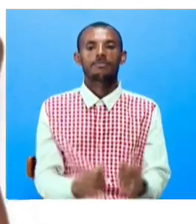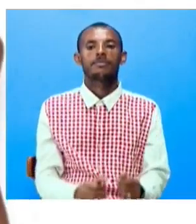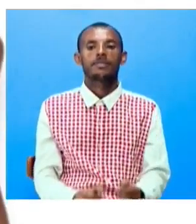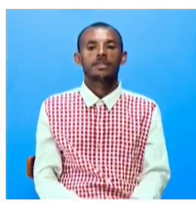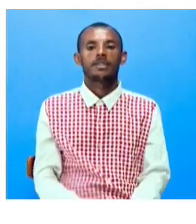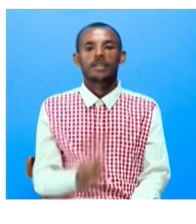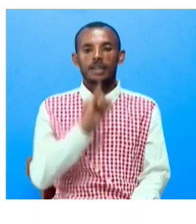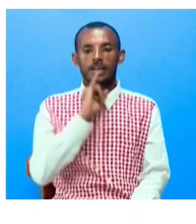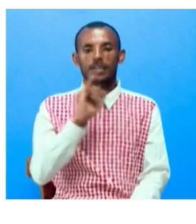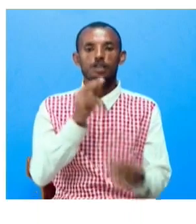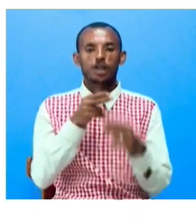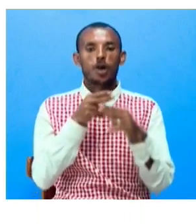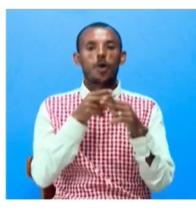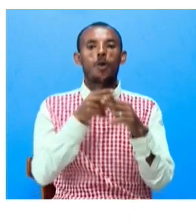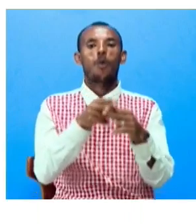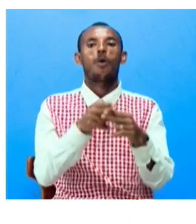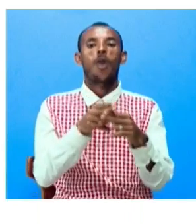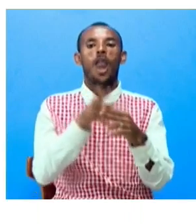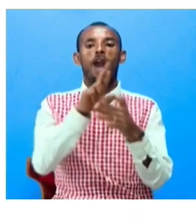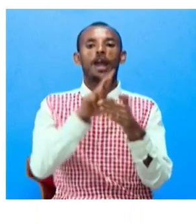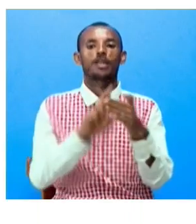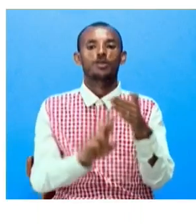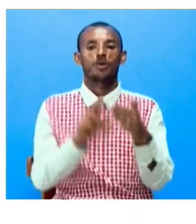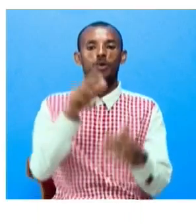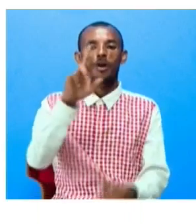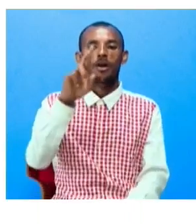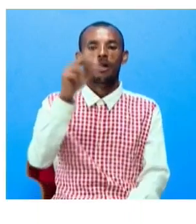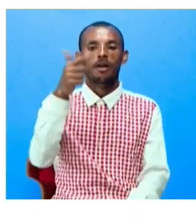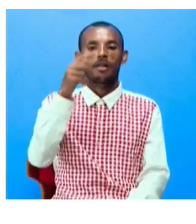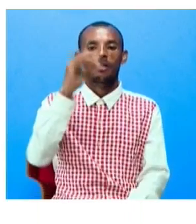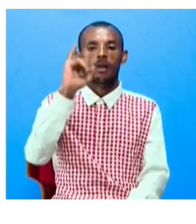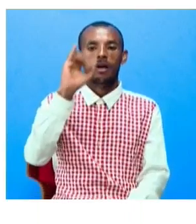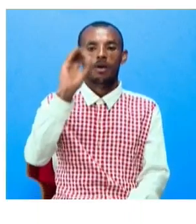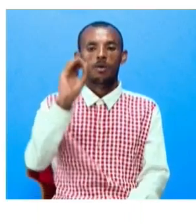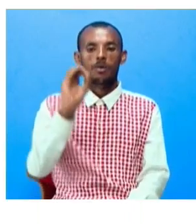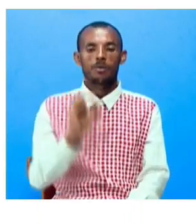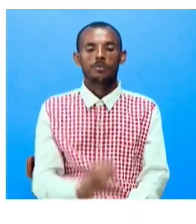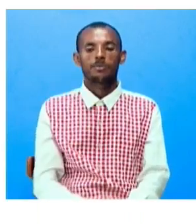Is called ratio.